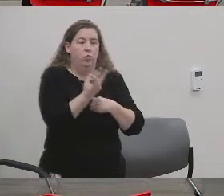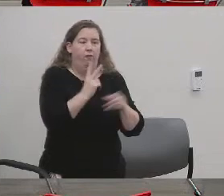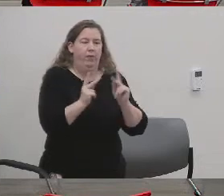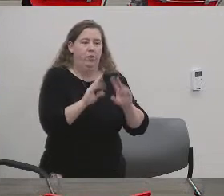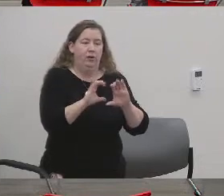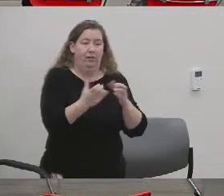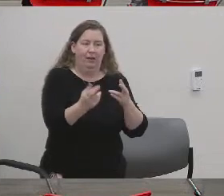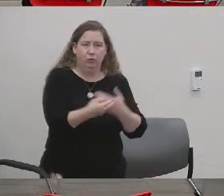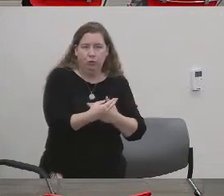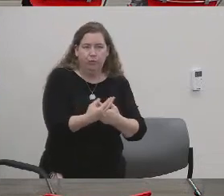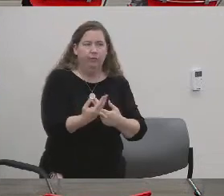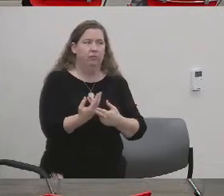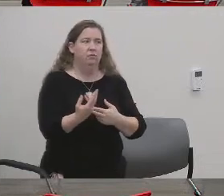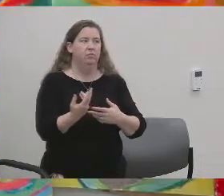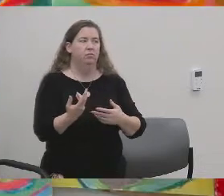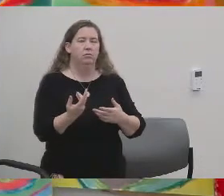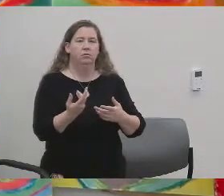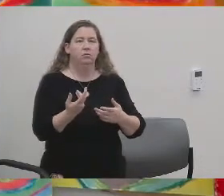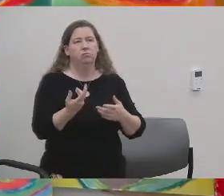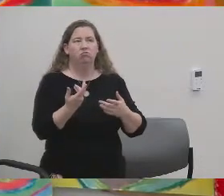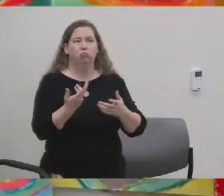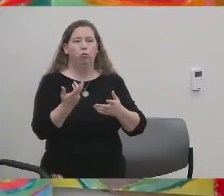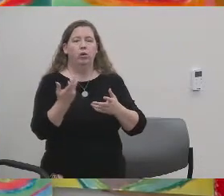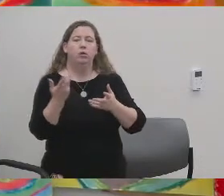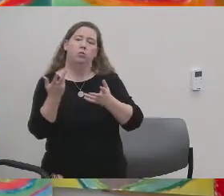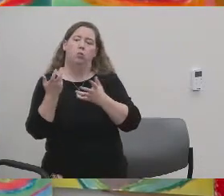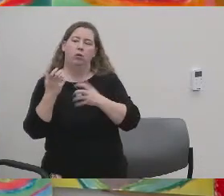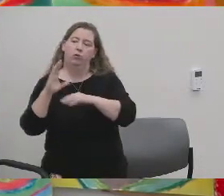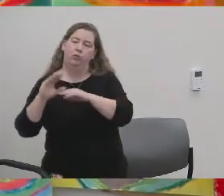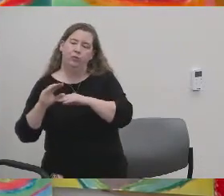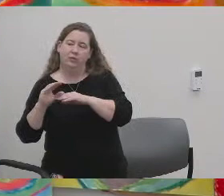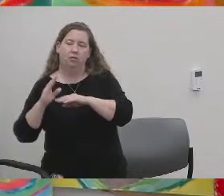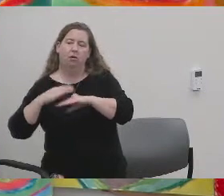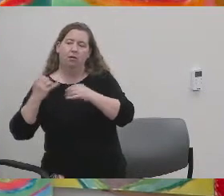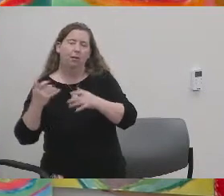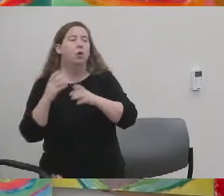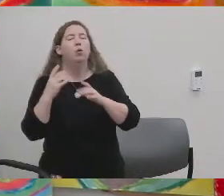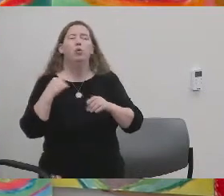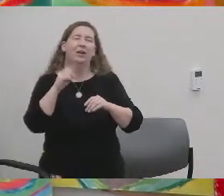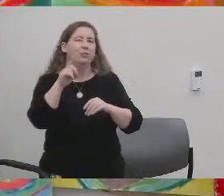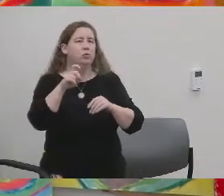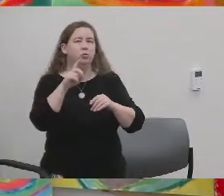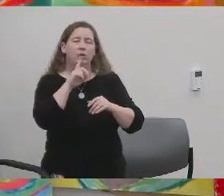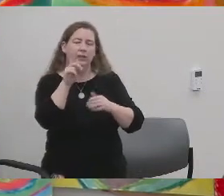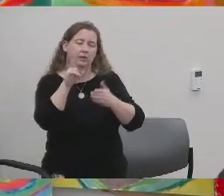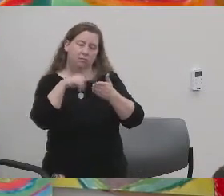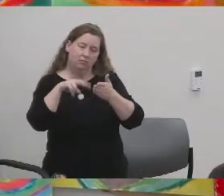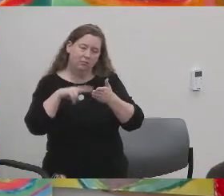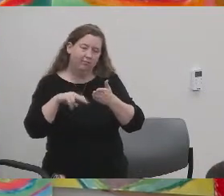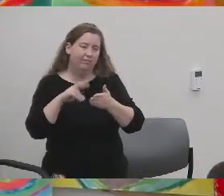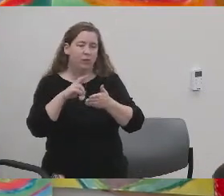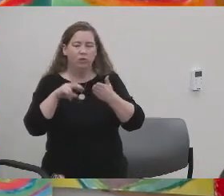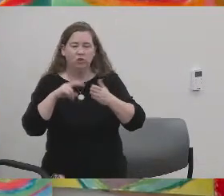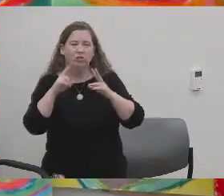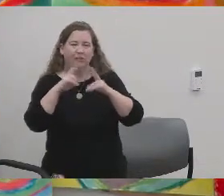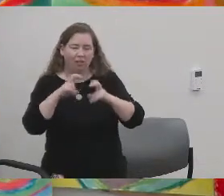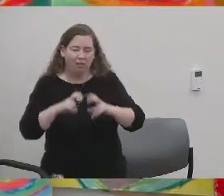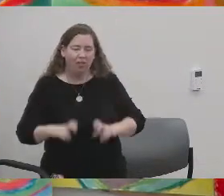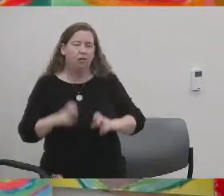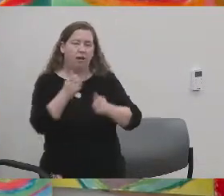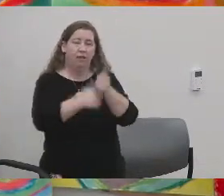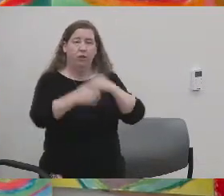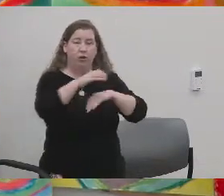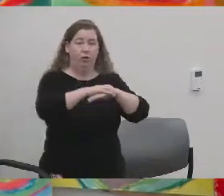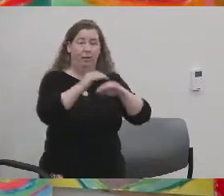wouldn't do that. We'd rather get the Eagle Online numbers lower. I mean, we will look at all of those variables, yes, every grade level, every building, and we'll make